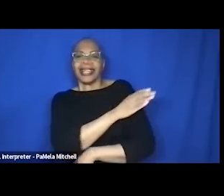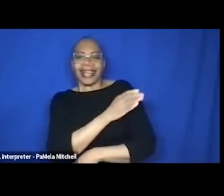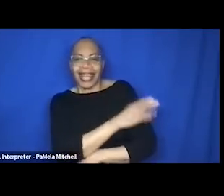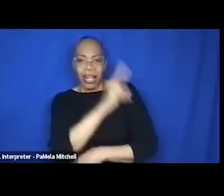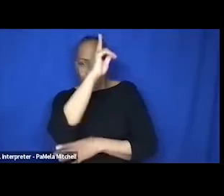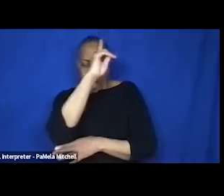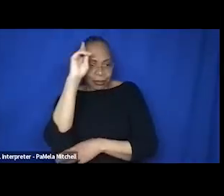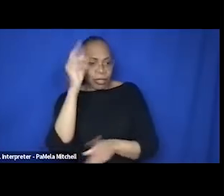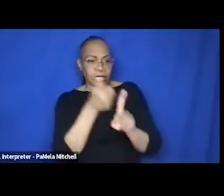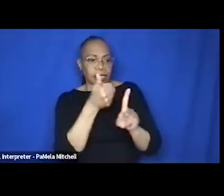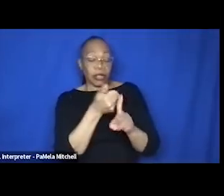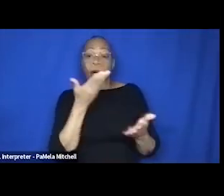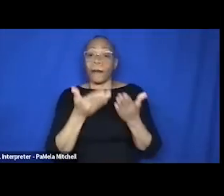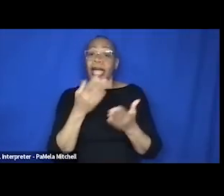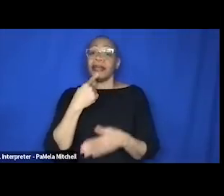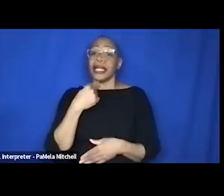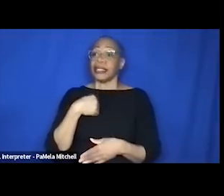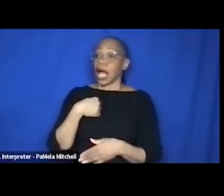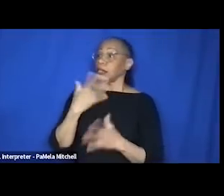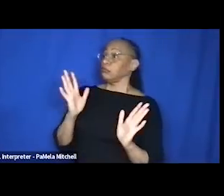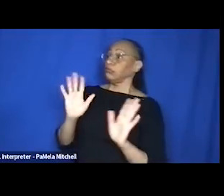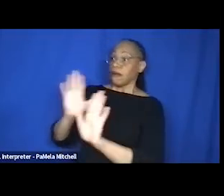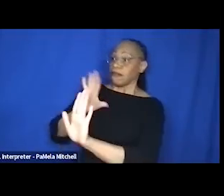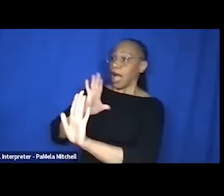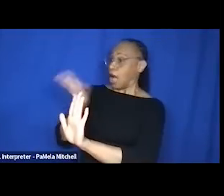say, hey, let me do this on my own. And we're like, great, awesome.